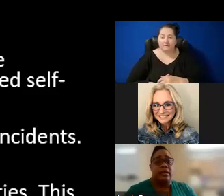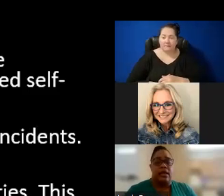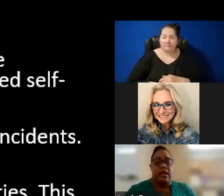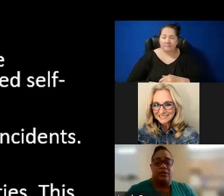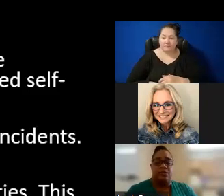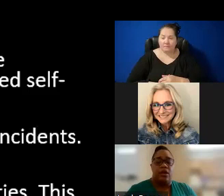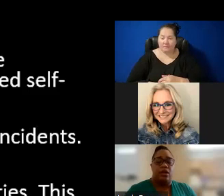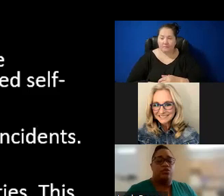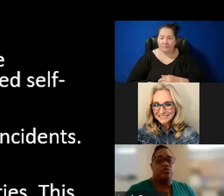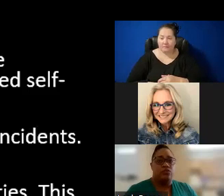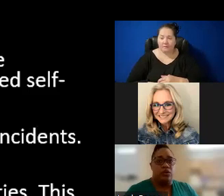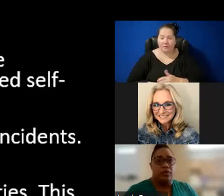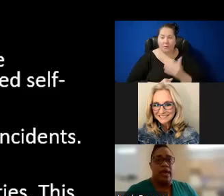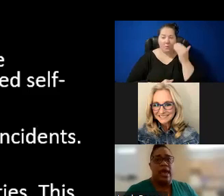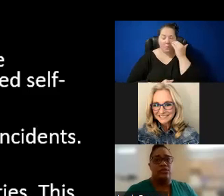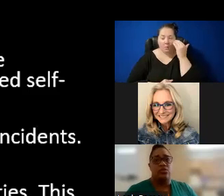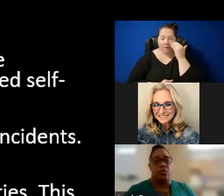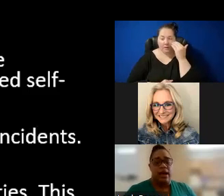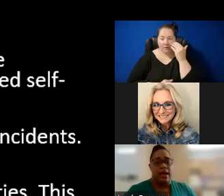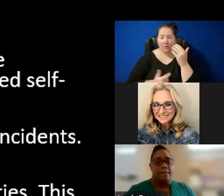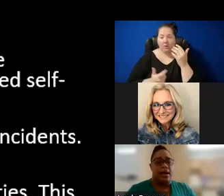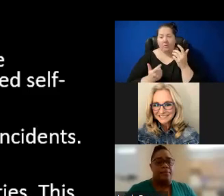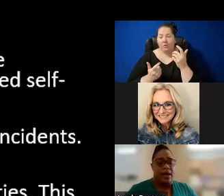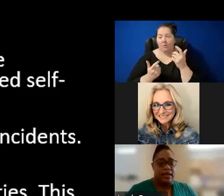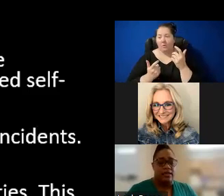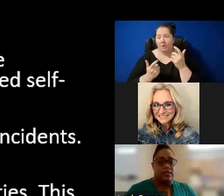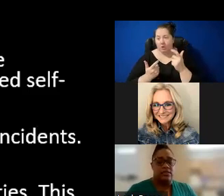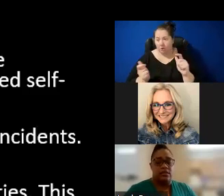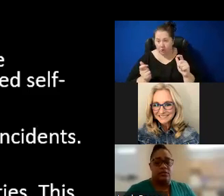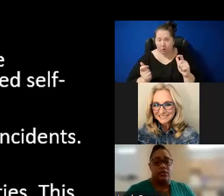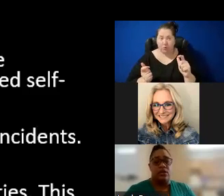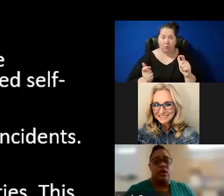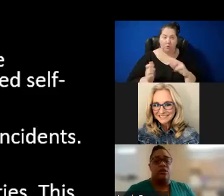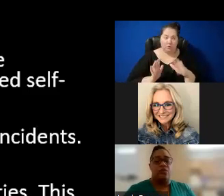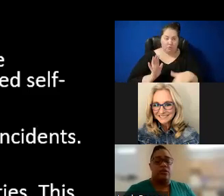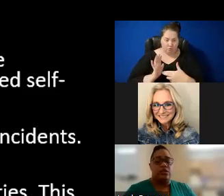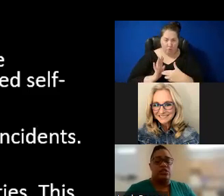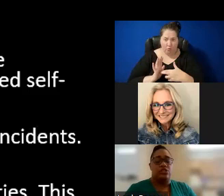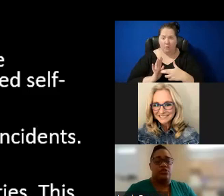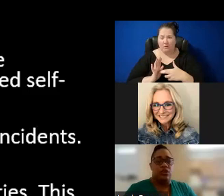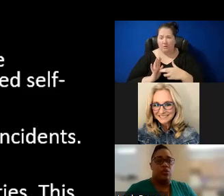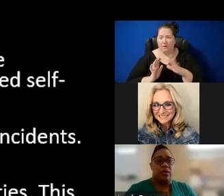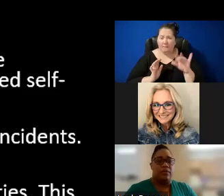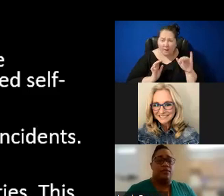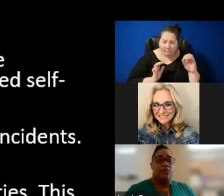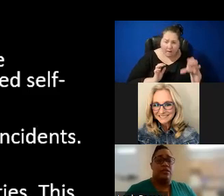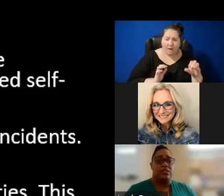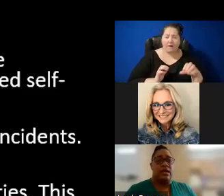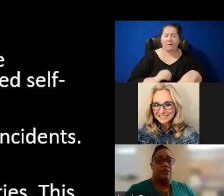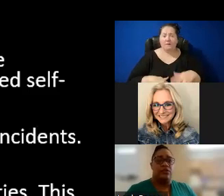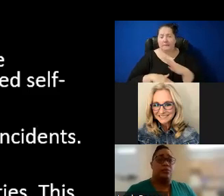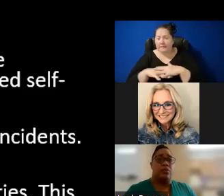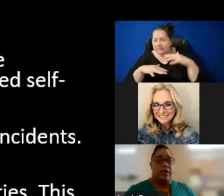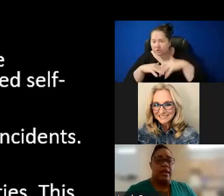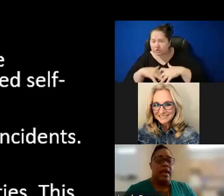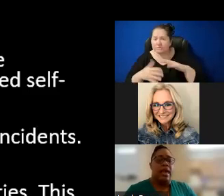biases play a huge role as to why BIPOC and Indigenous communities really struggle with reaching